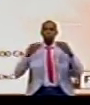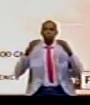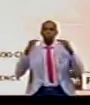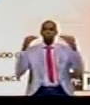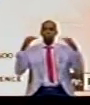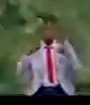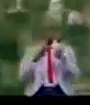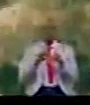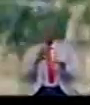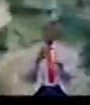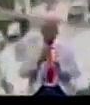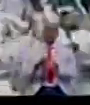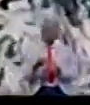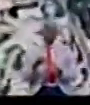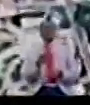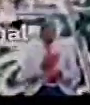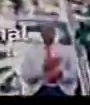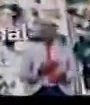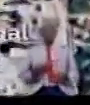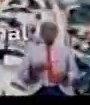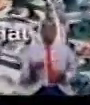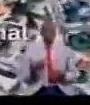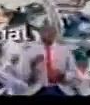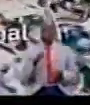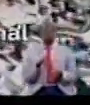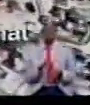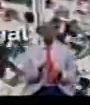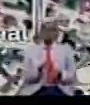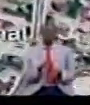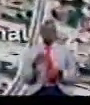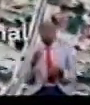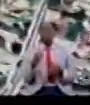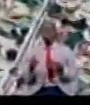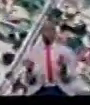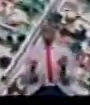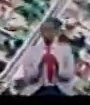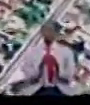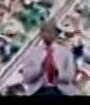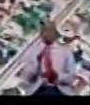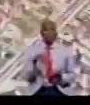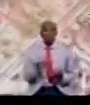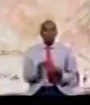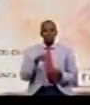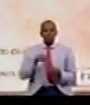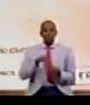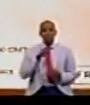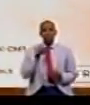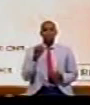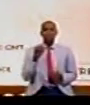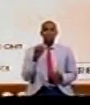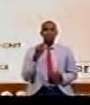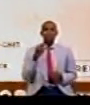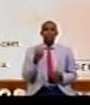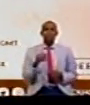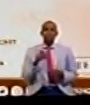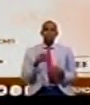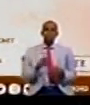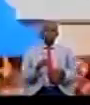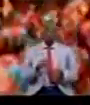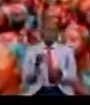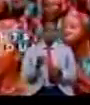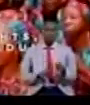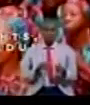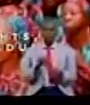one of us, by your grace and power, we shall receive, we shall be partakers of your mighty blessings tonight